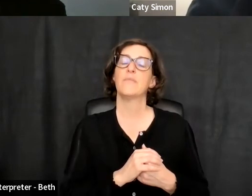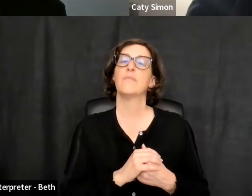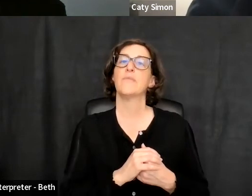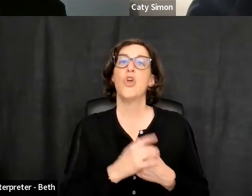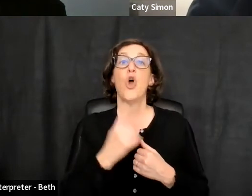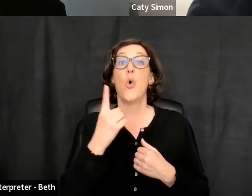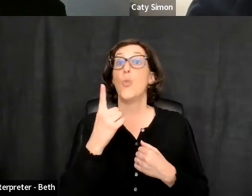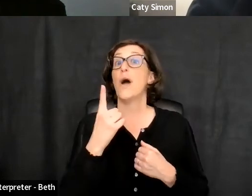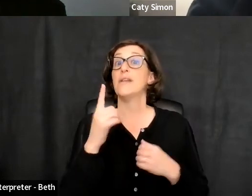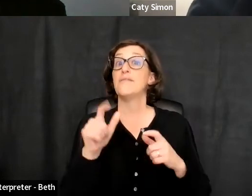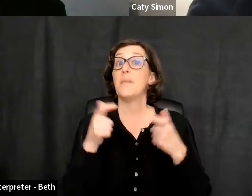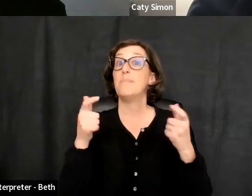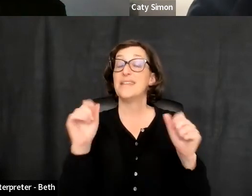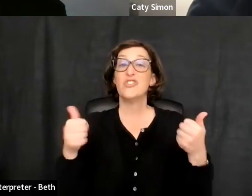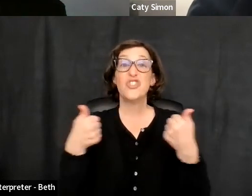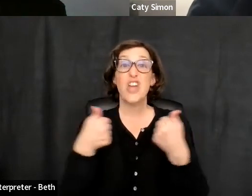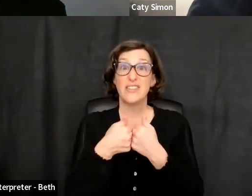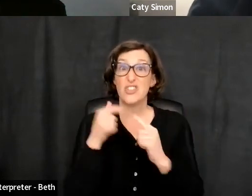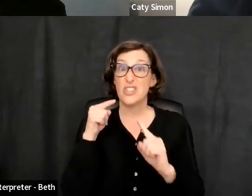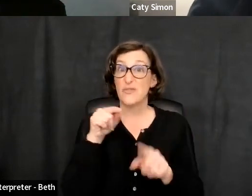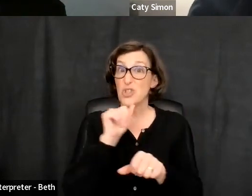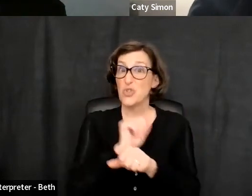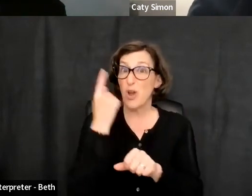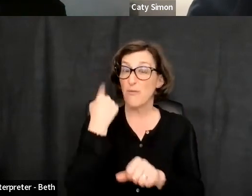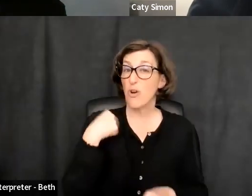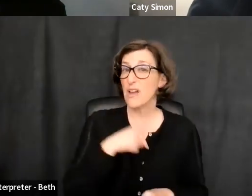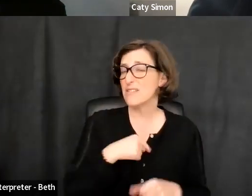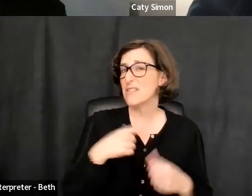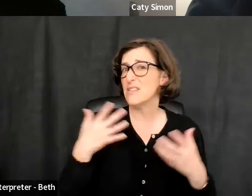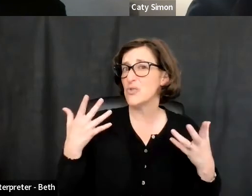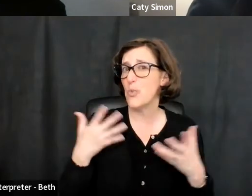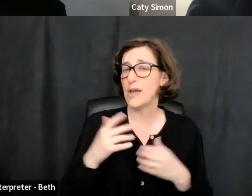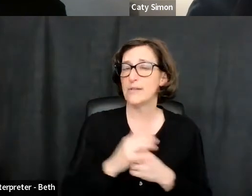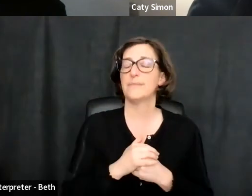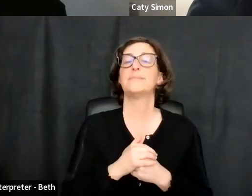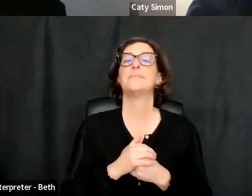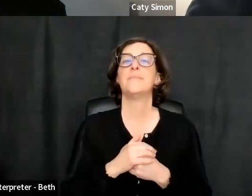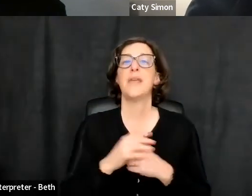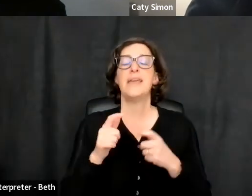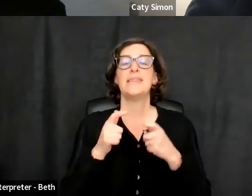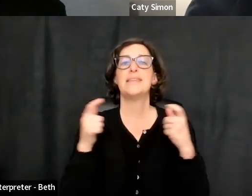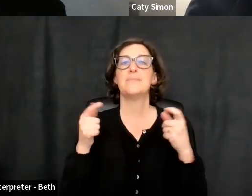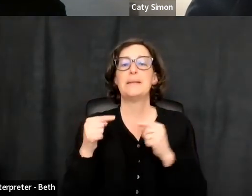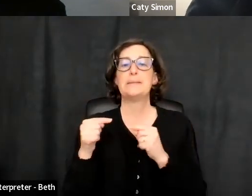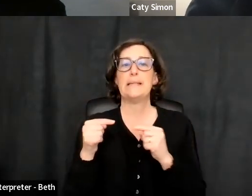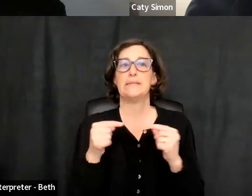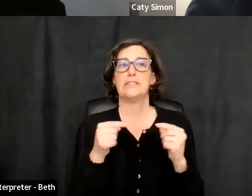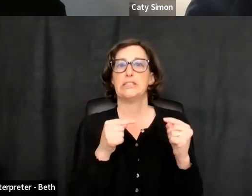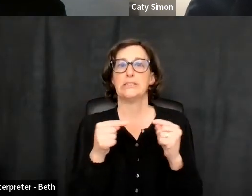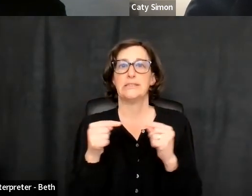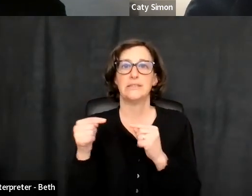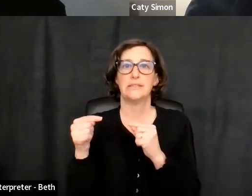one of the biggest challenges of this work for us has been this huge tension